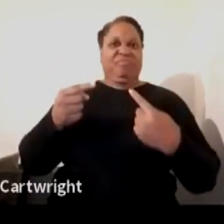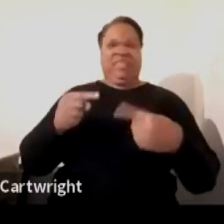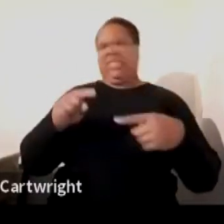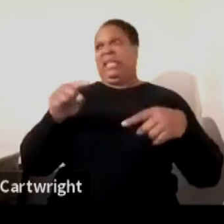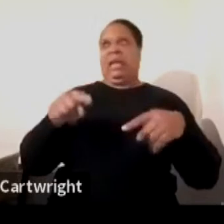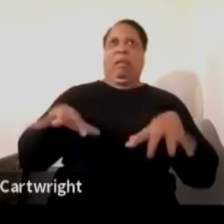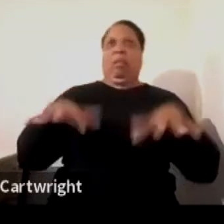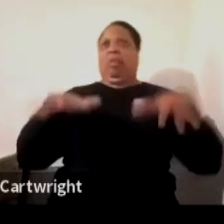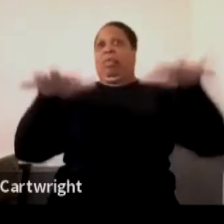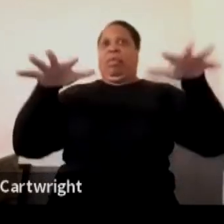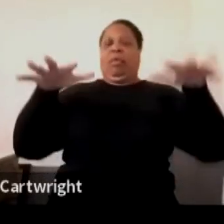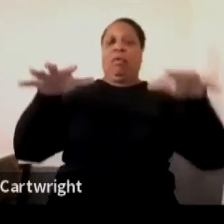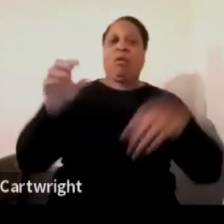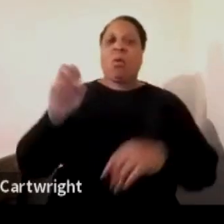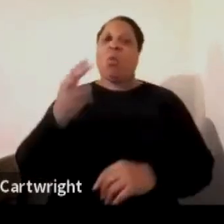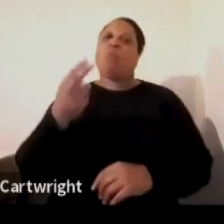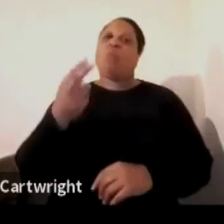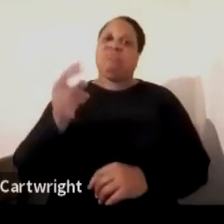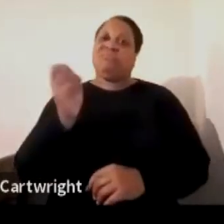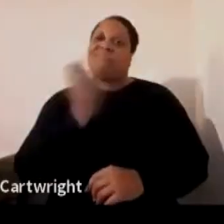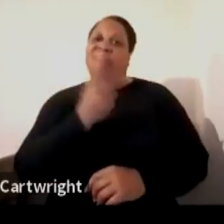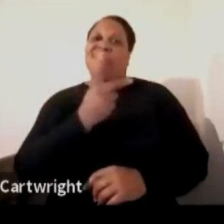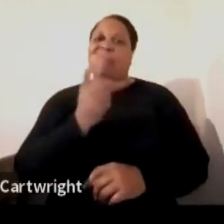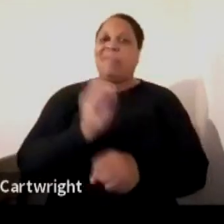we got to get back to work.